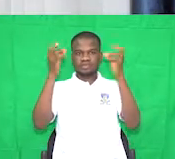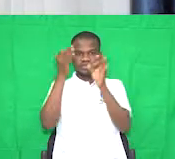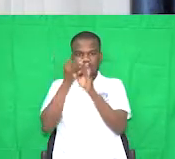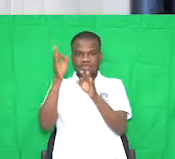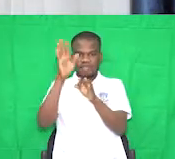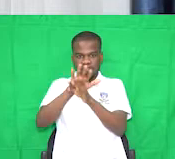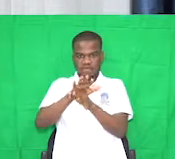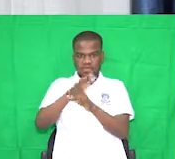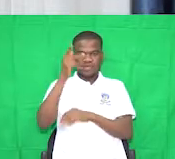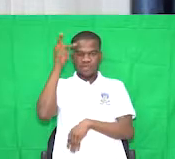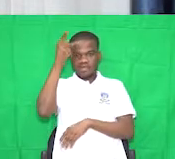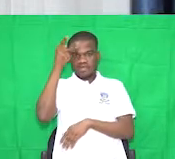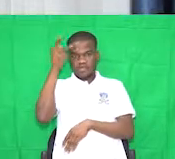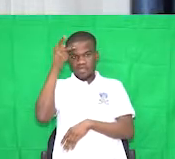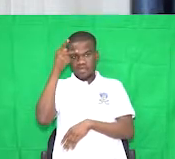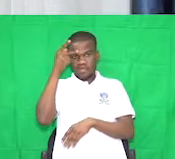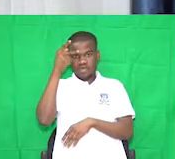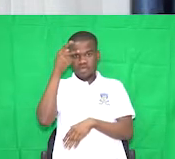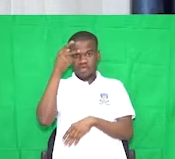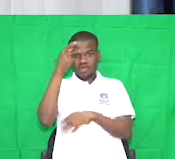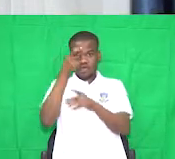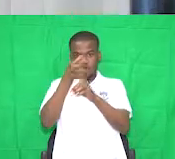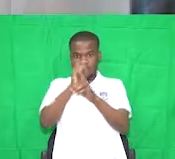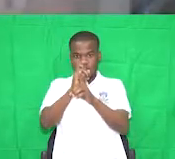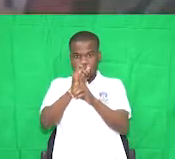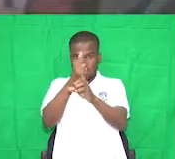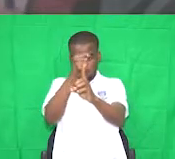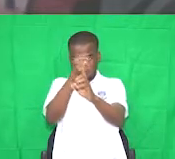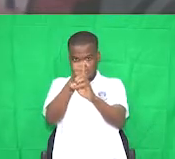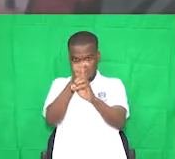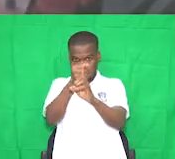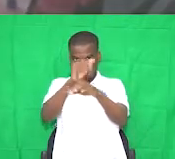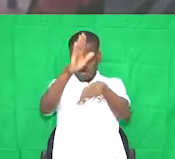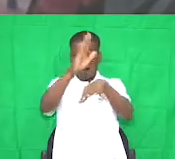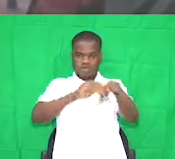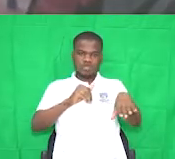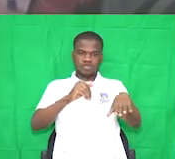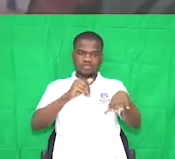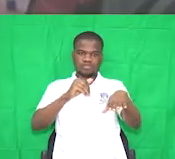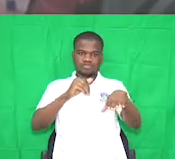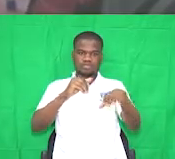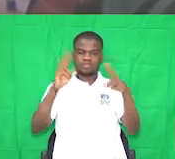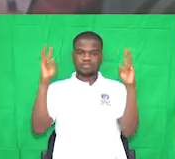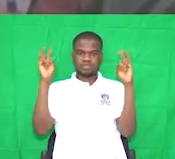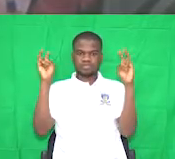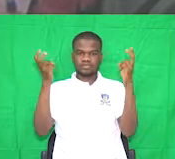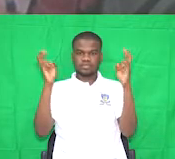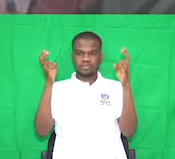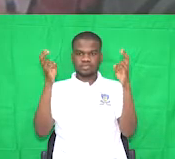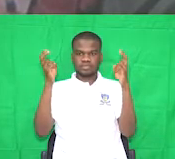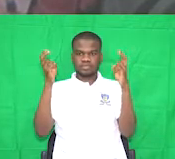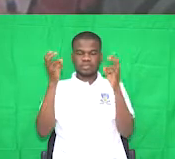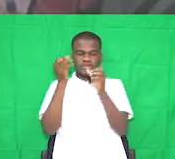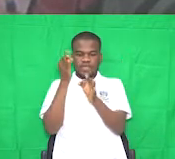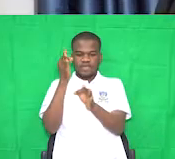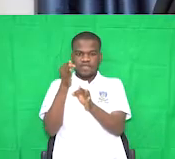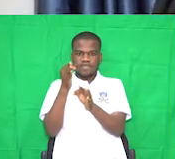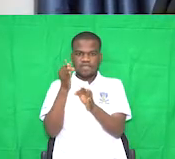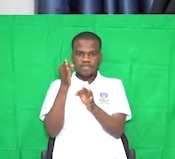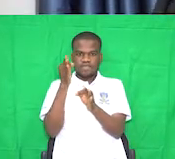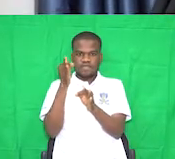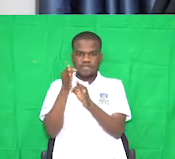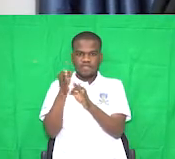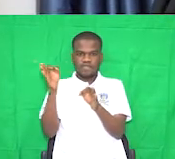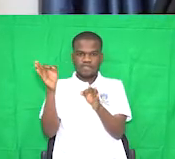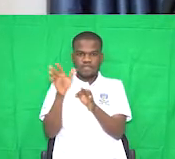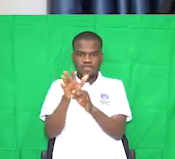of your calling. Fulfilling the purpose of your calling. The Apostle Paul had